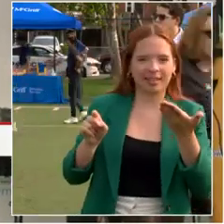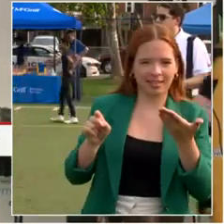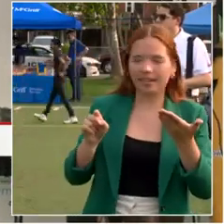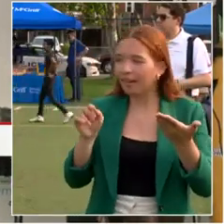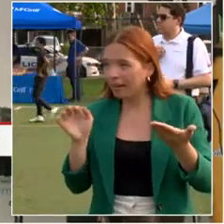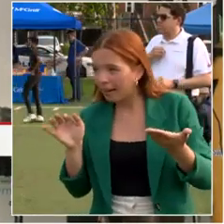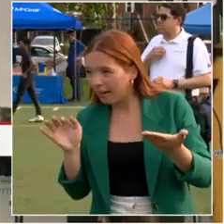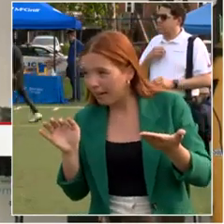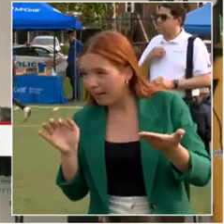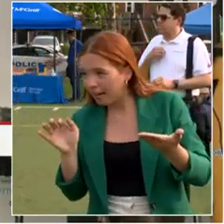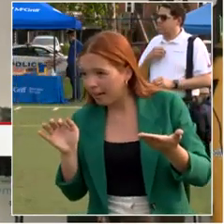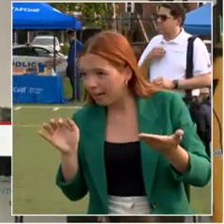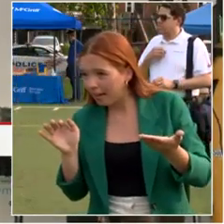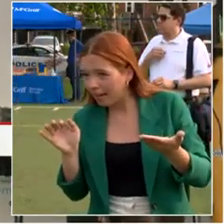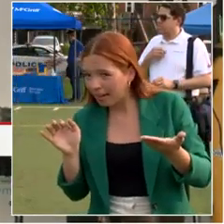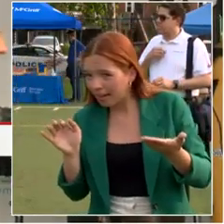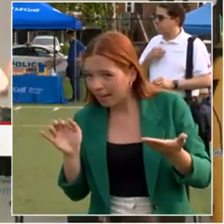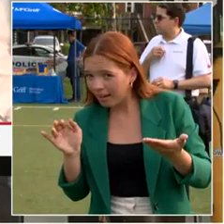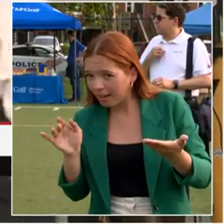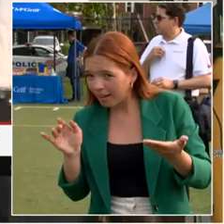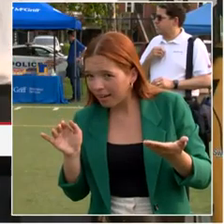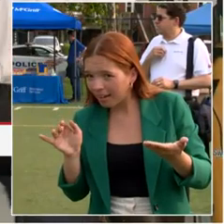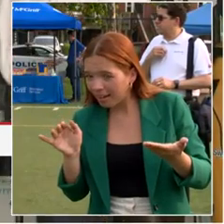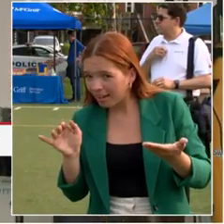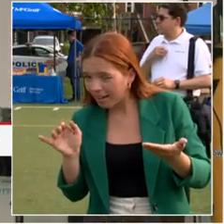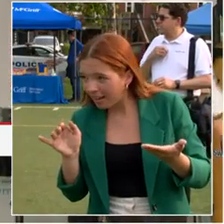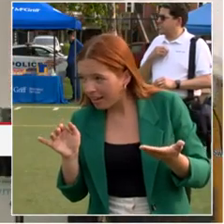Assistant Chief Christopher Cunningham.